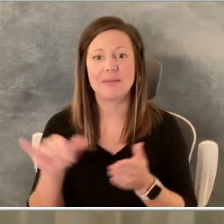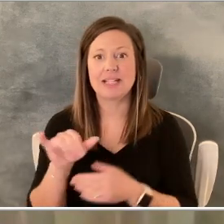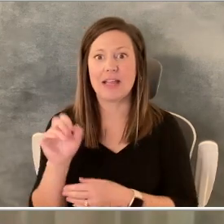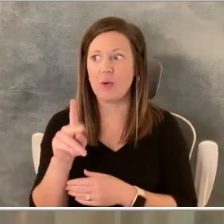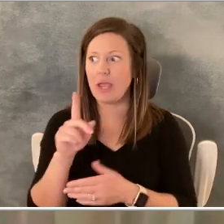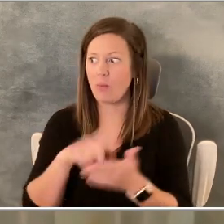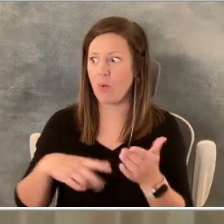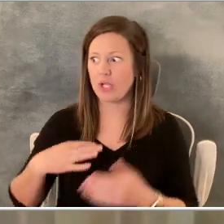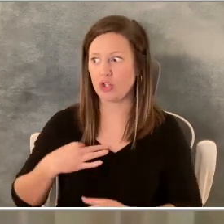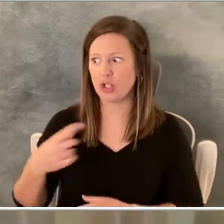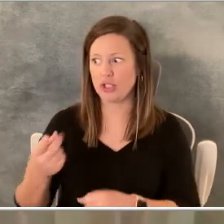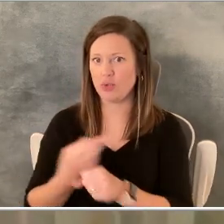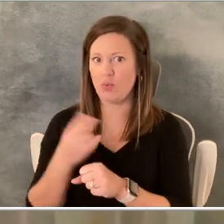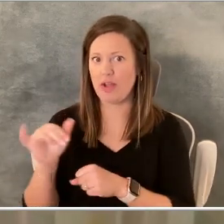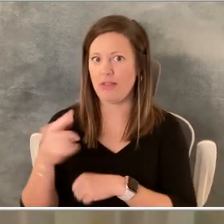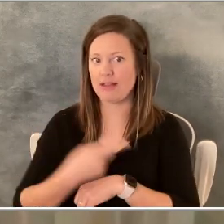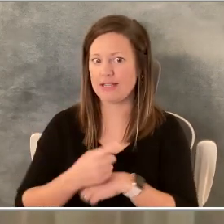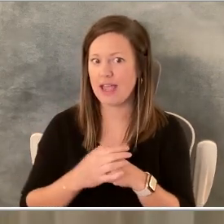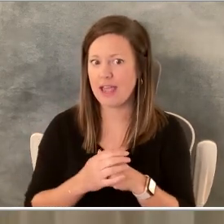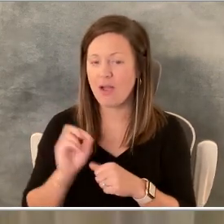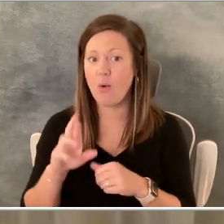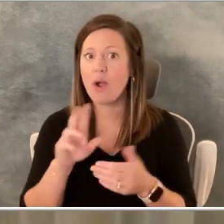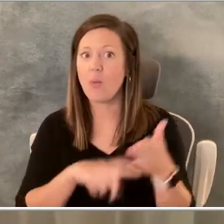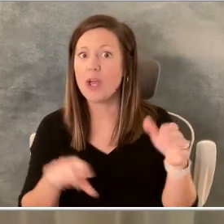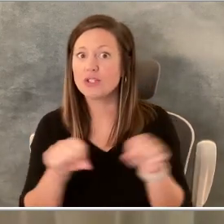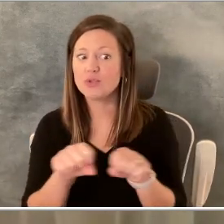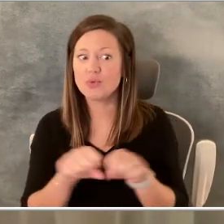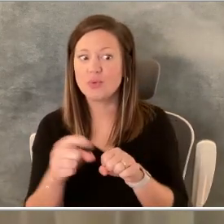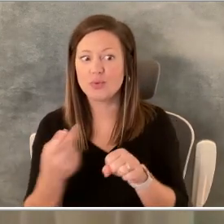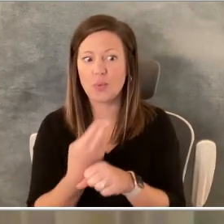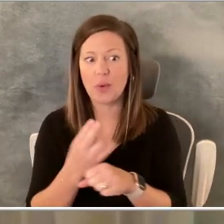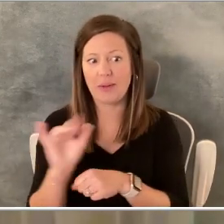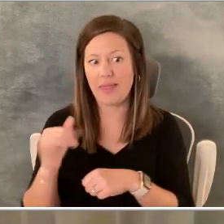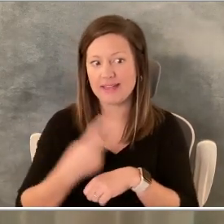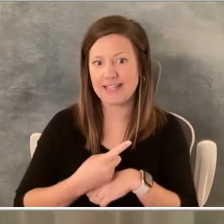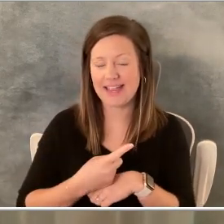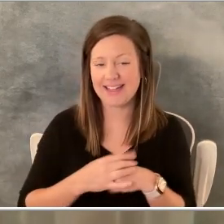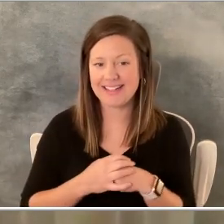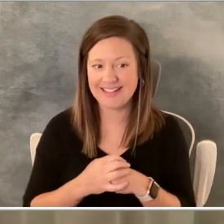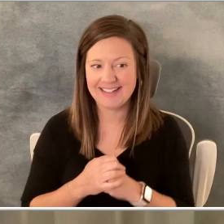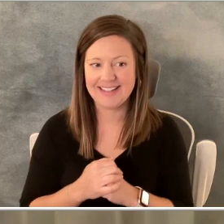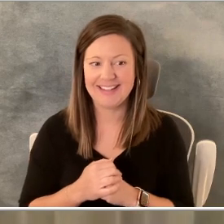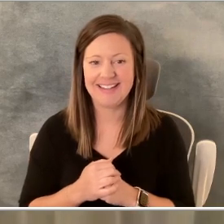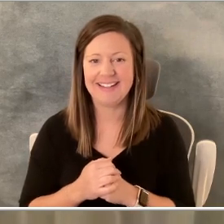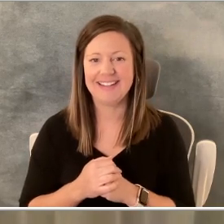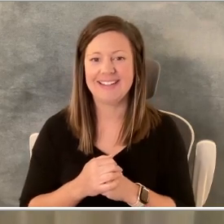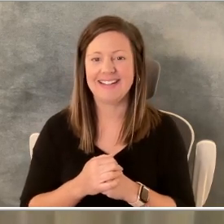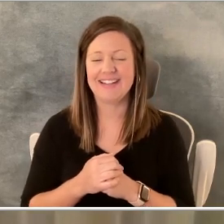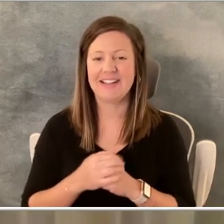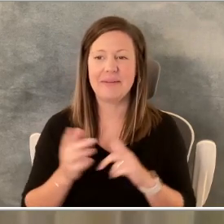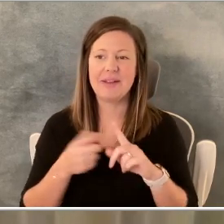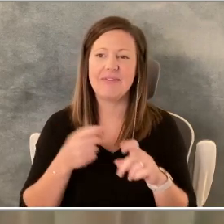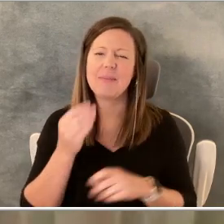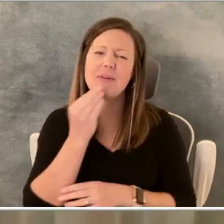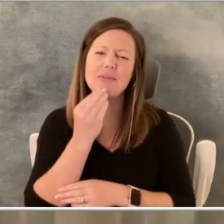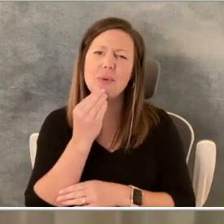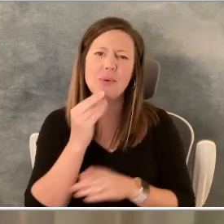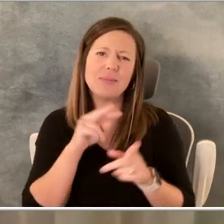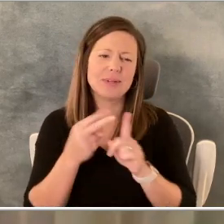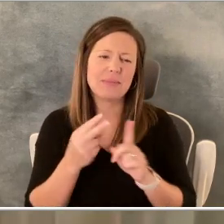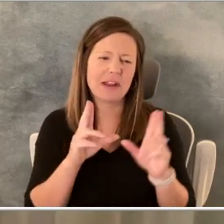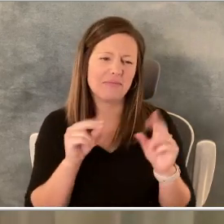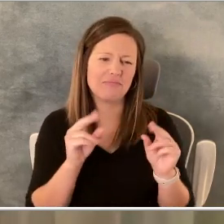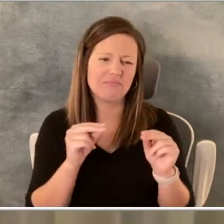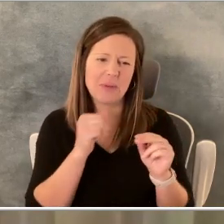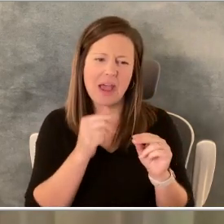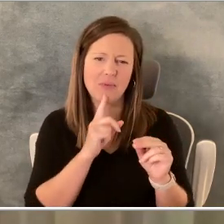day? What shoes did you wear that day? From the food perspective, not really, but yeah, there's